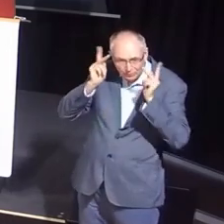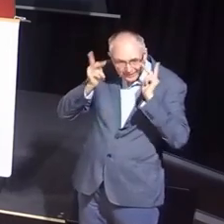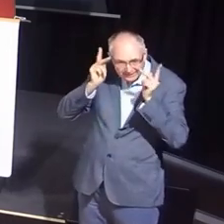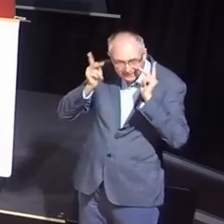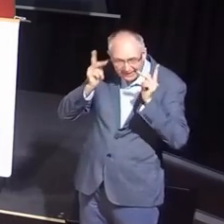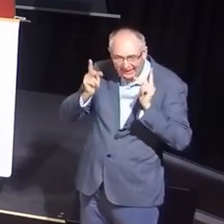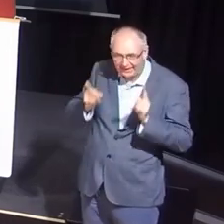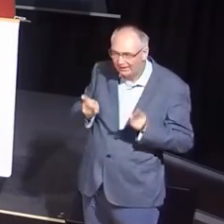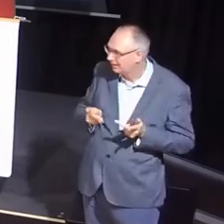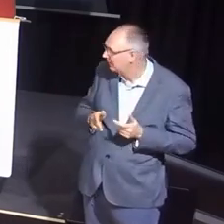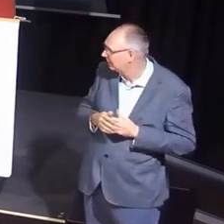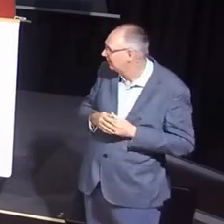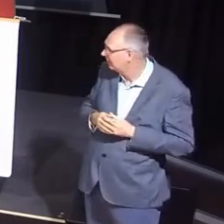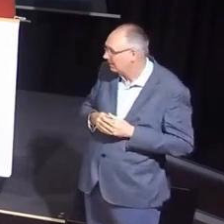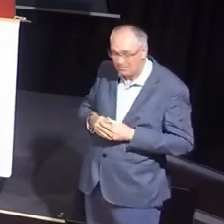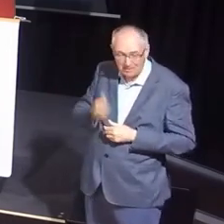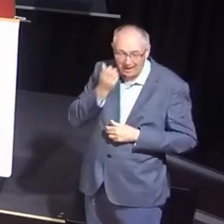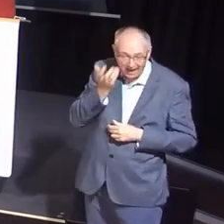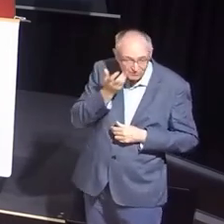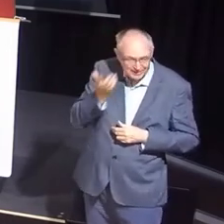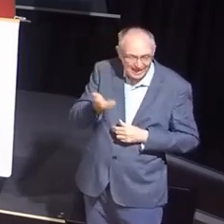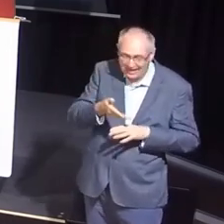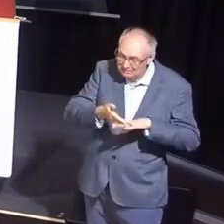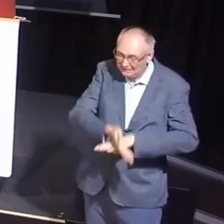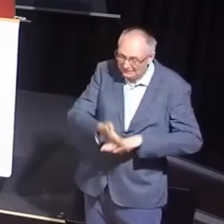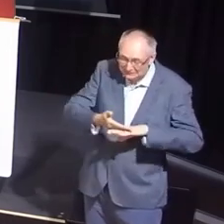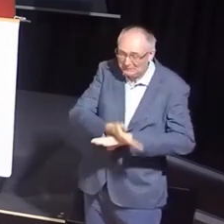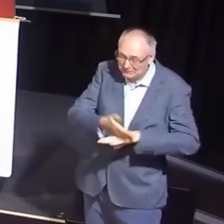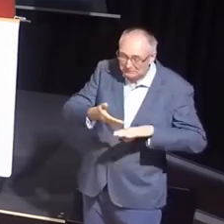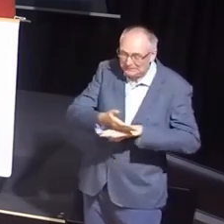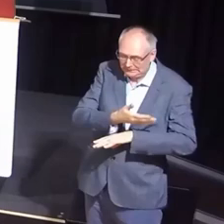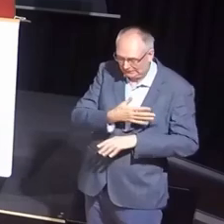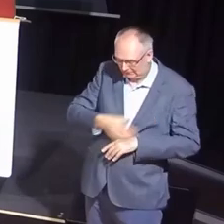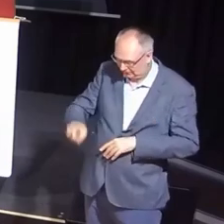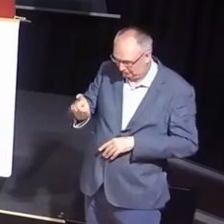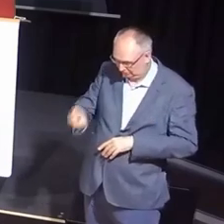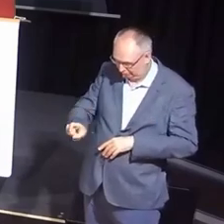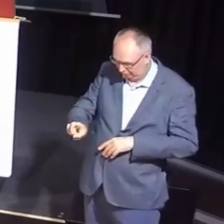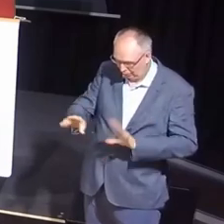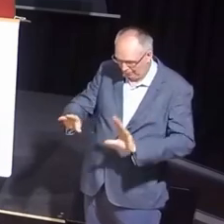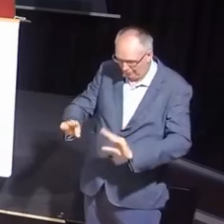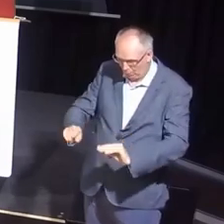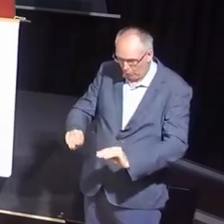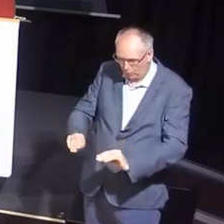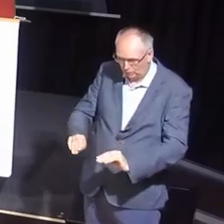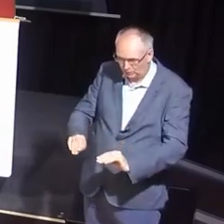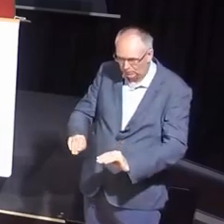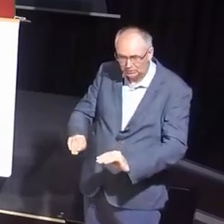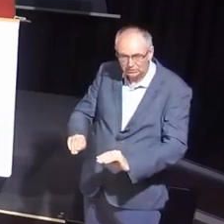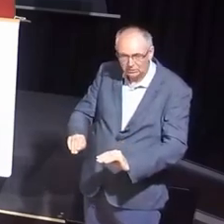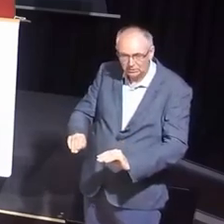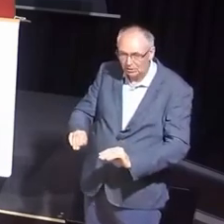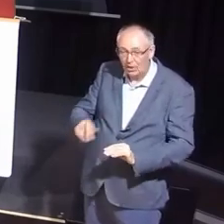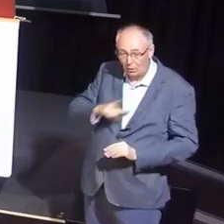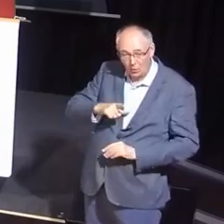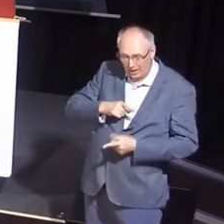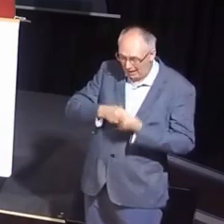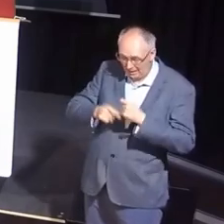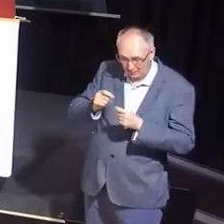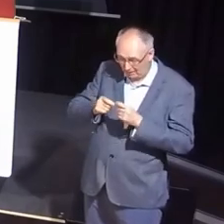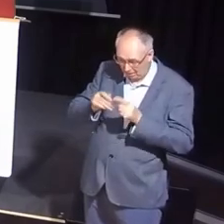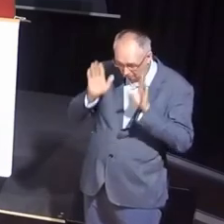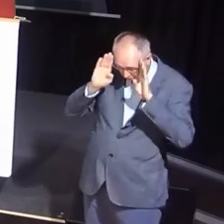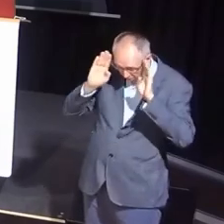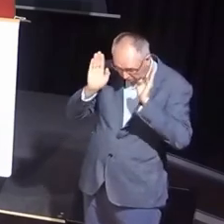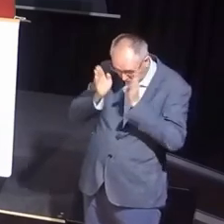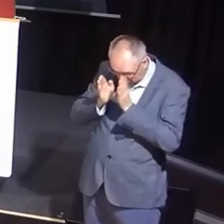have in my day-to-day, being able to pause and get that peripheral vision back, because we get our own tunnel vision. We don't need it at